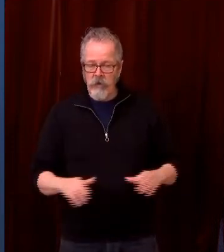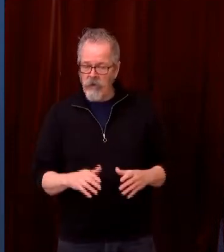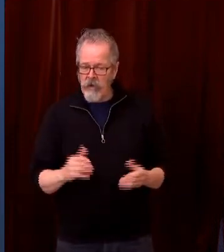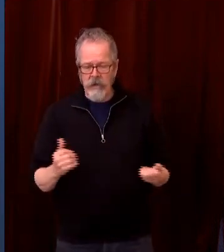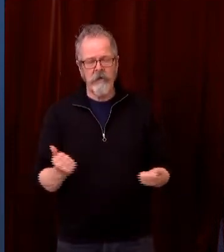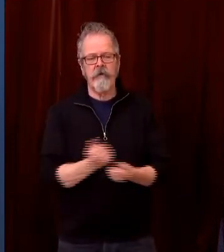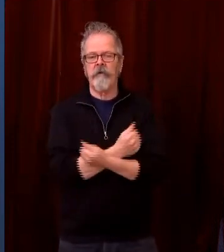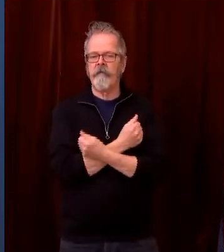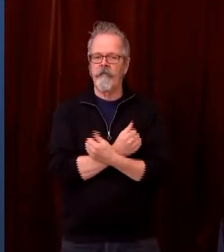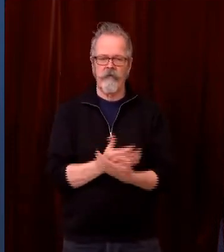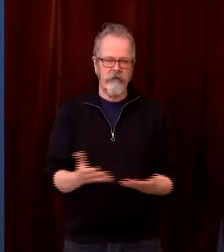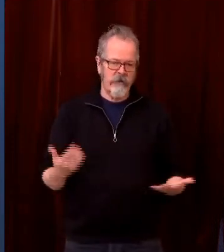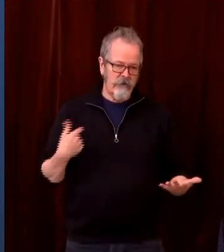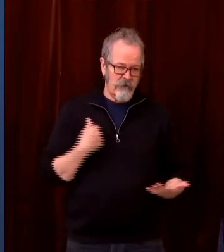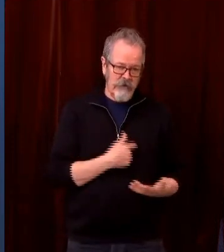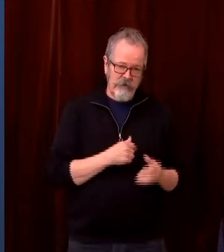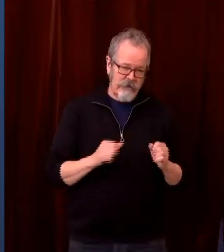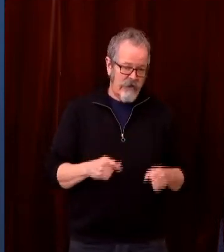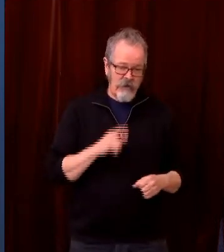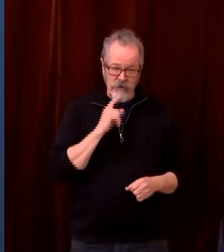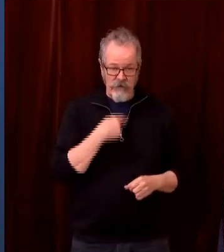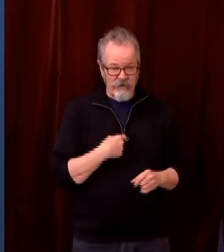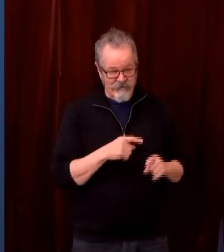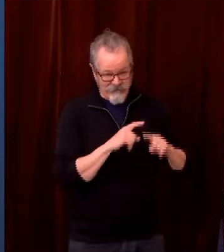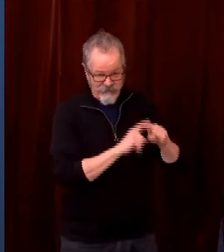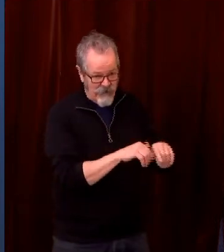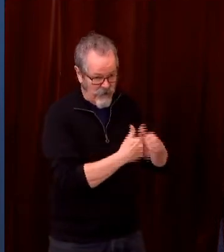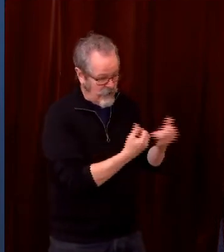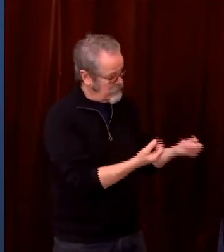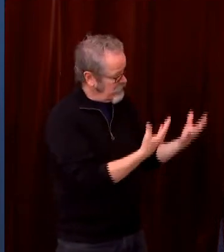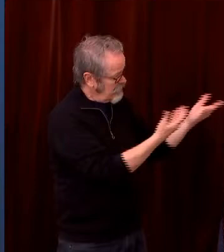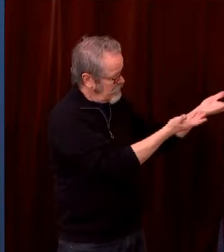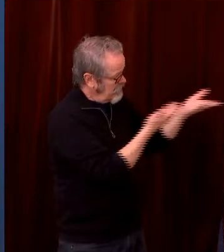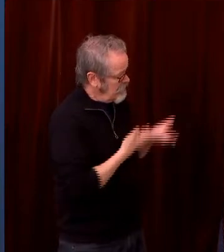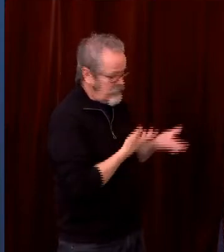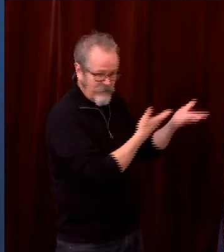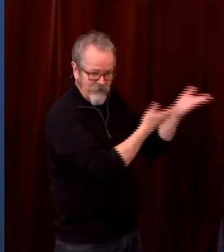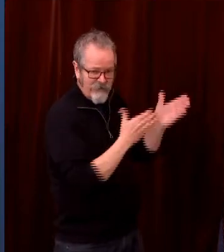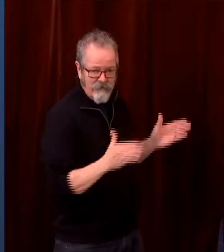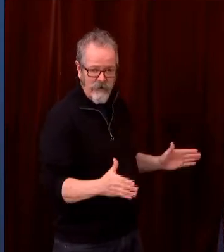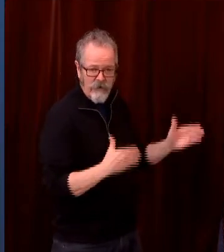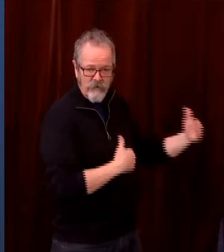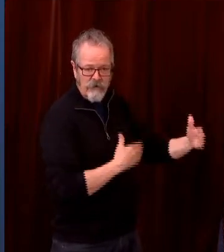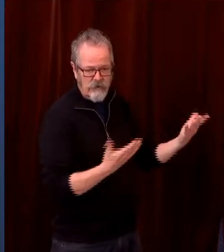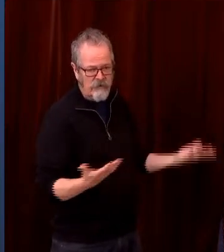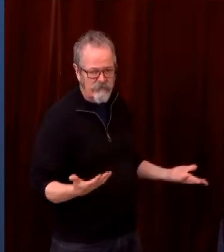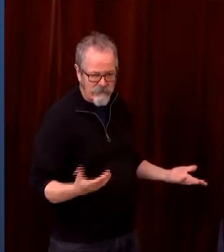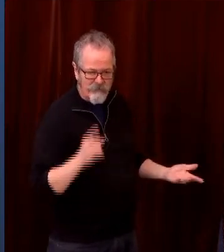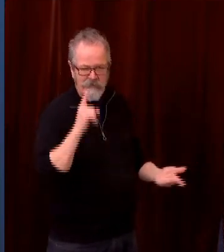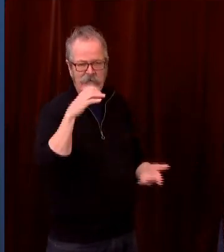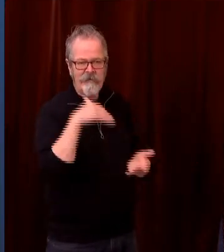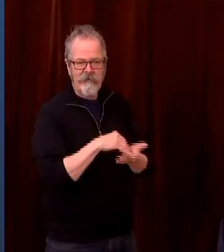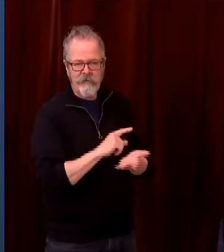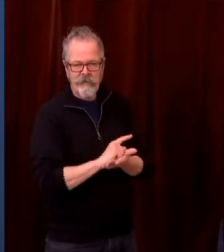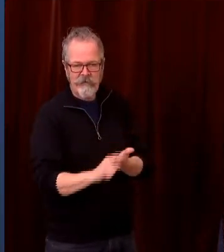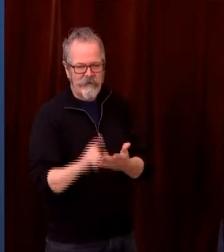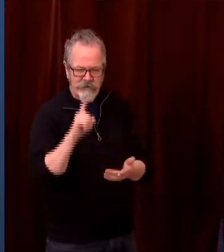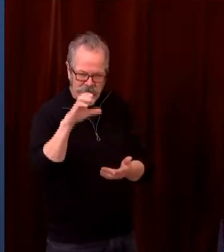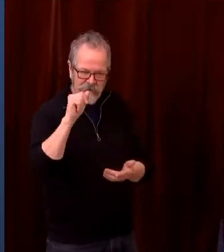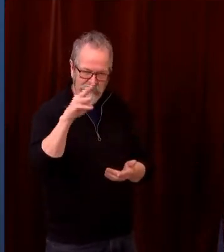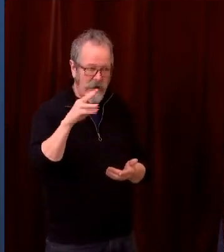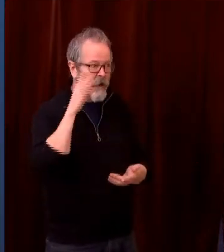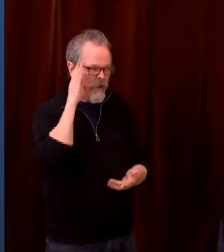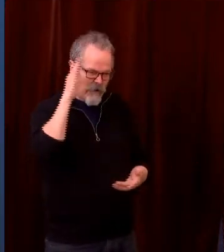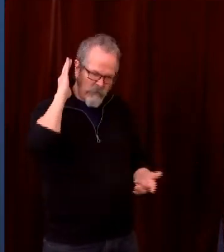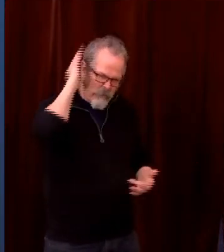the manufacturers. That's the limiting factor. But we will get shots into the arms of people to the extent we get